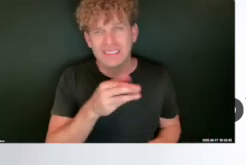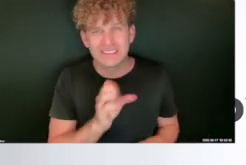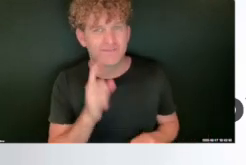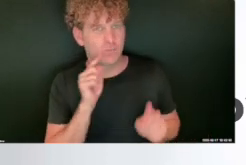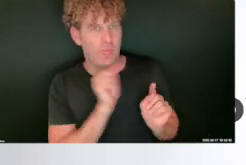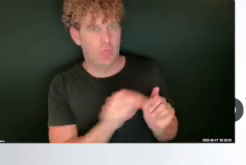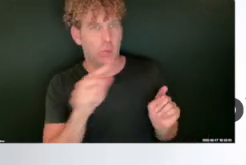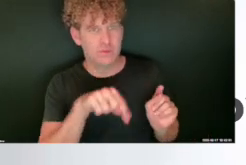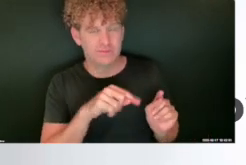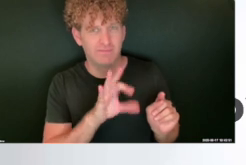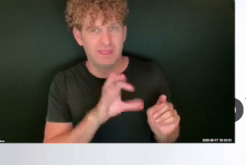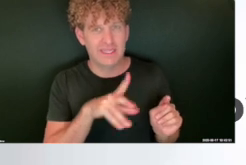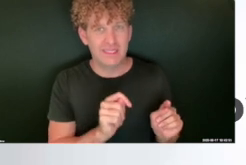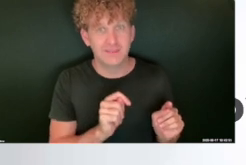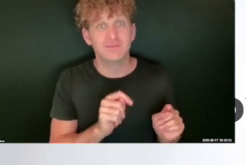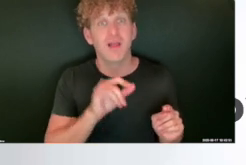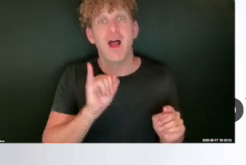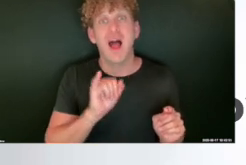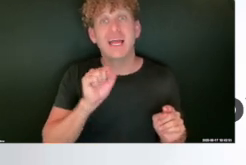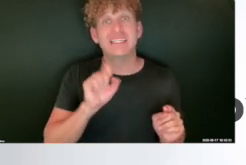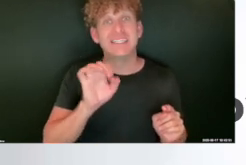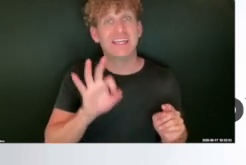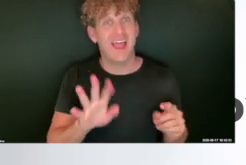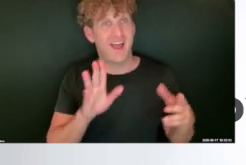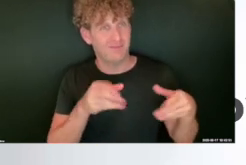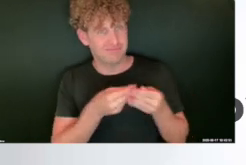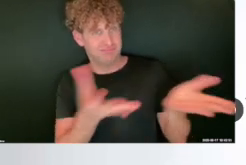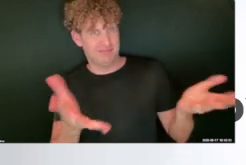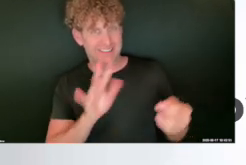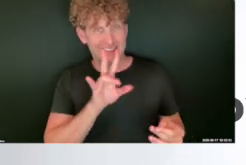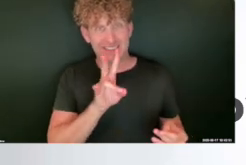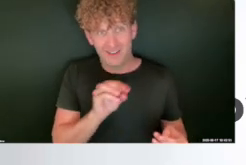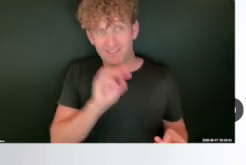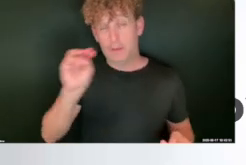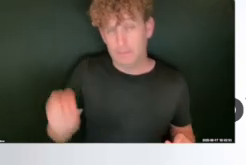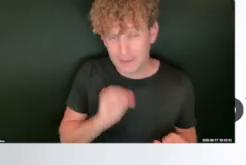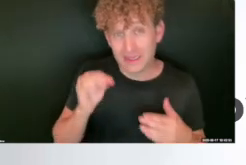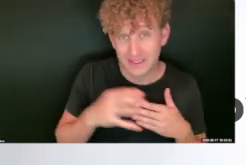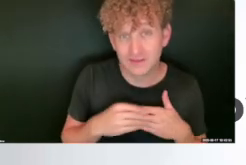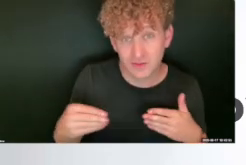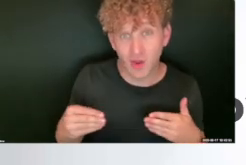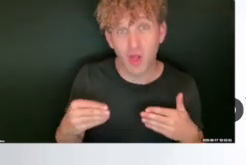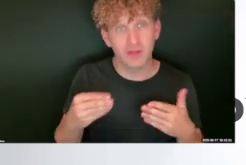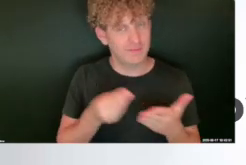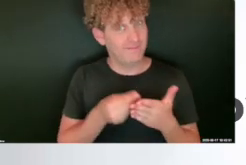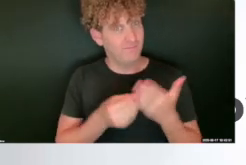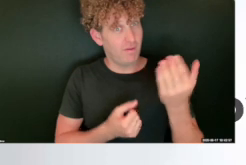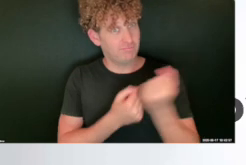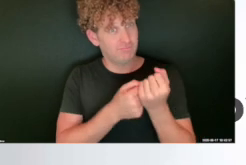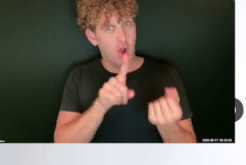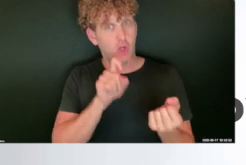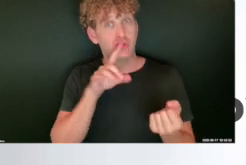vouchers. ISEF is temporarily closed due to the high demand exhausting the current funds. It is anticipated